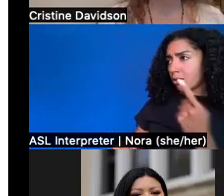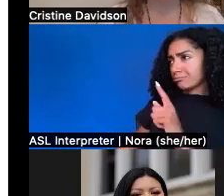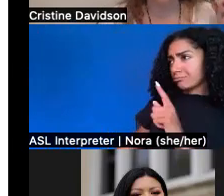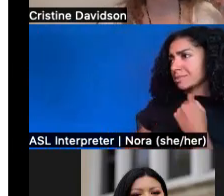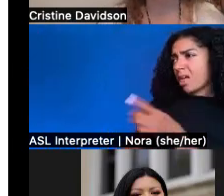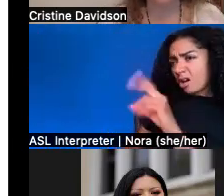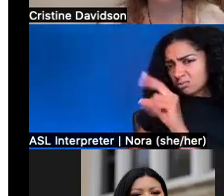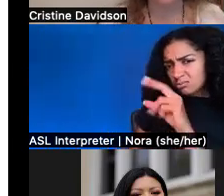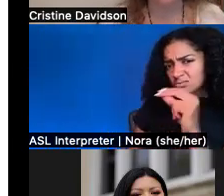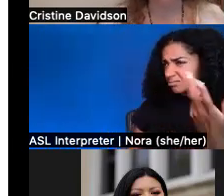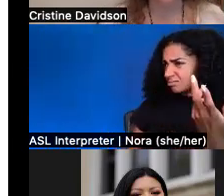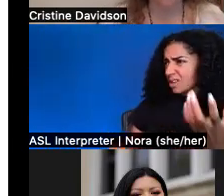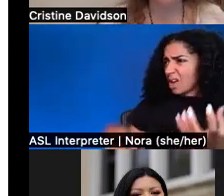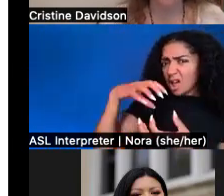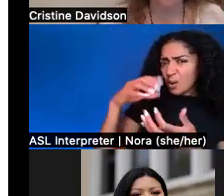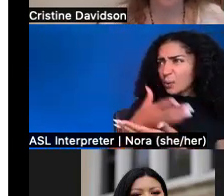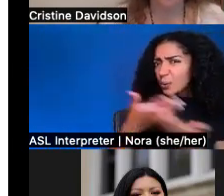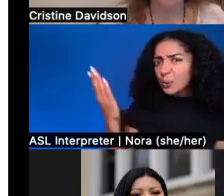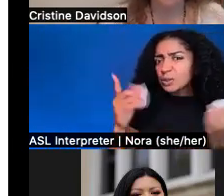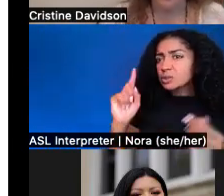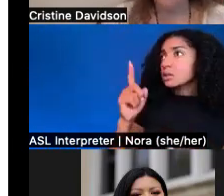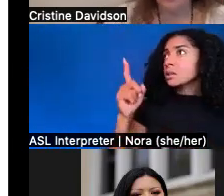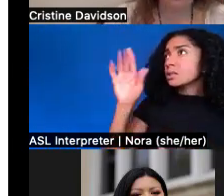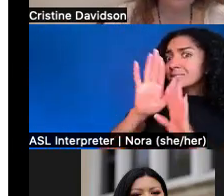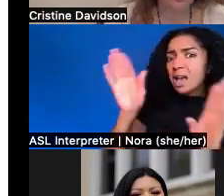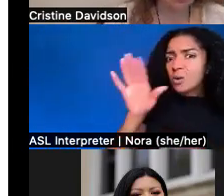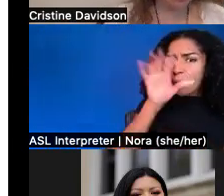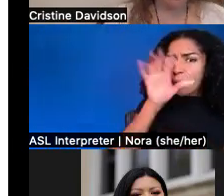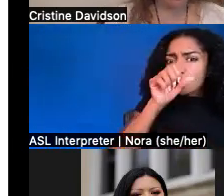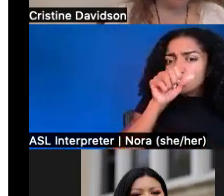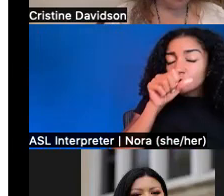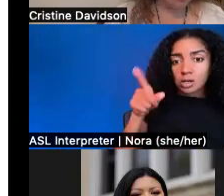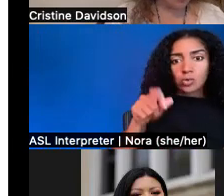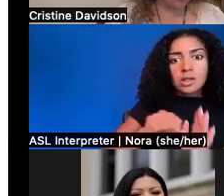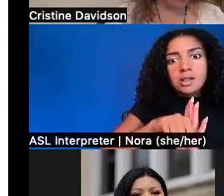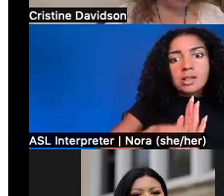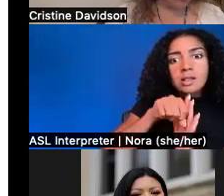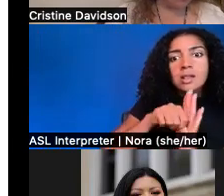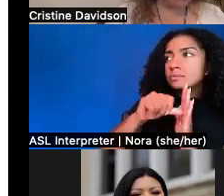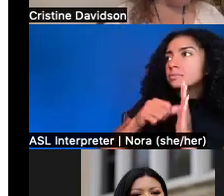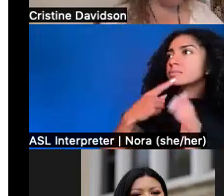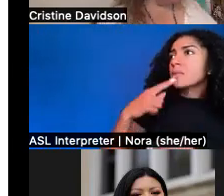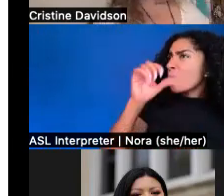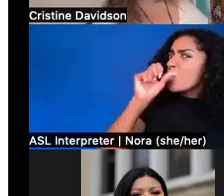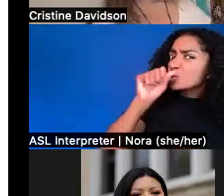And you just keep saying it over and over. And then pretty soon you kind of start doubting, like,